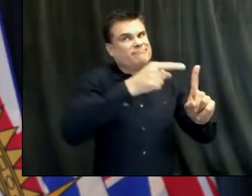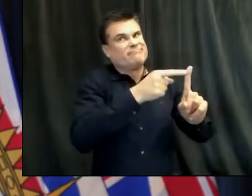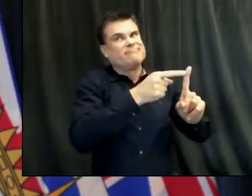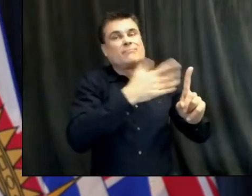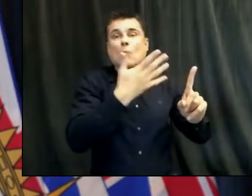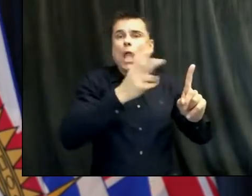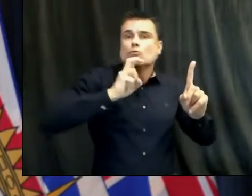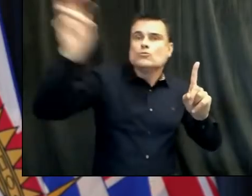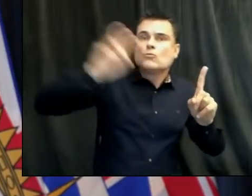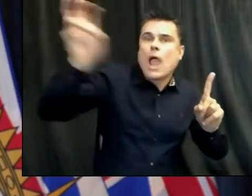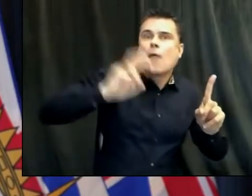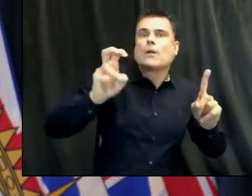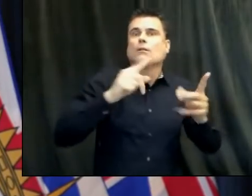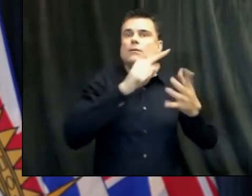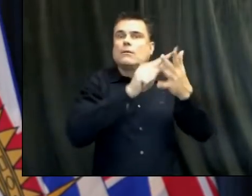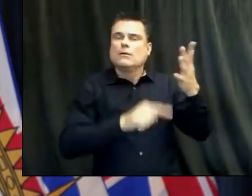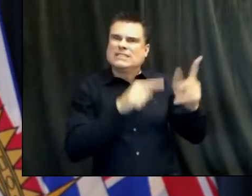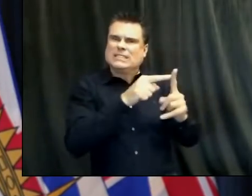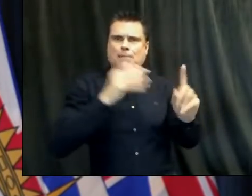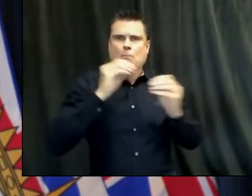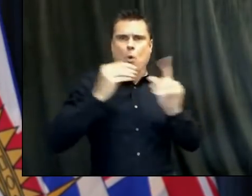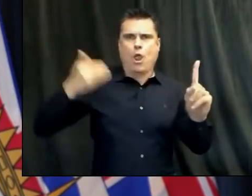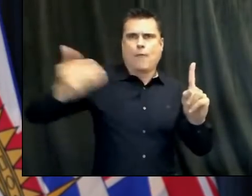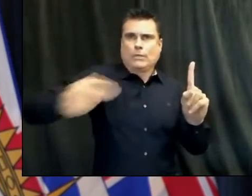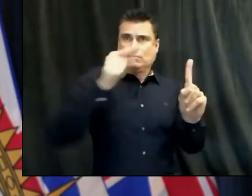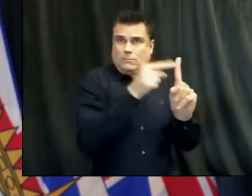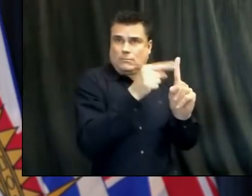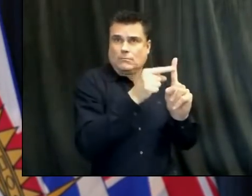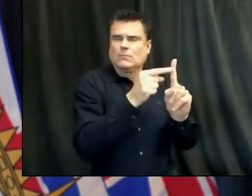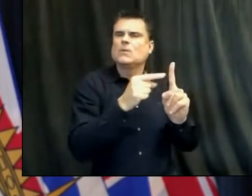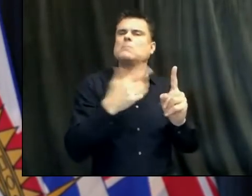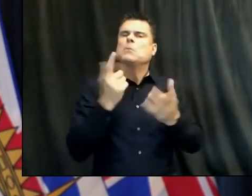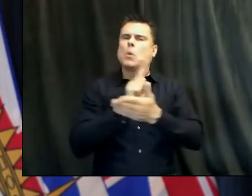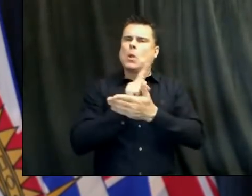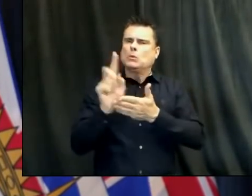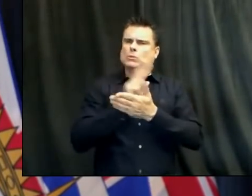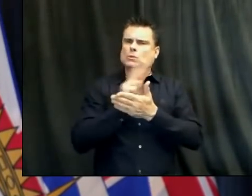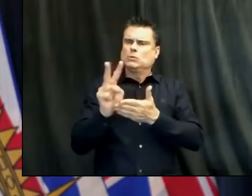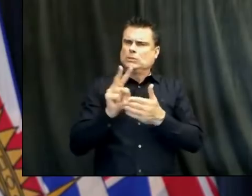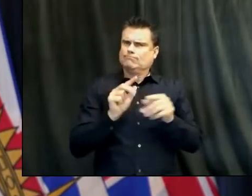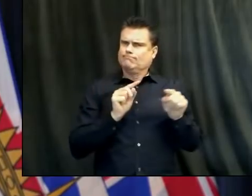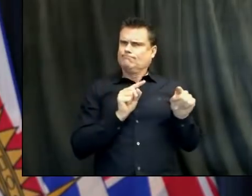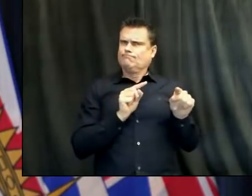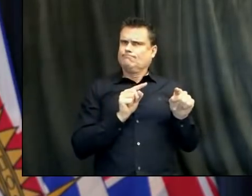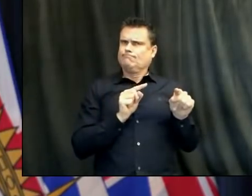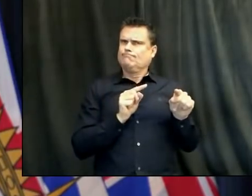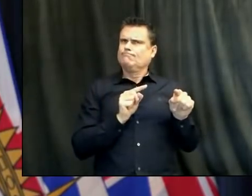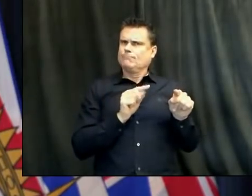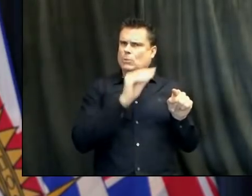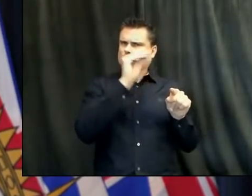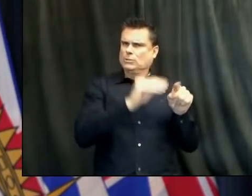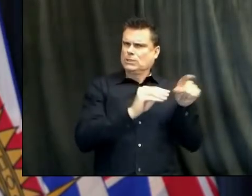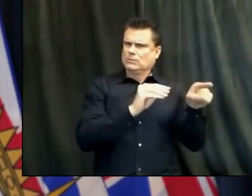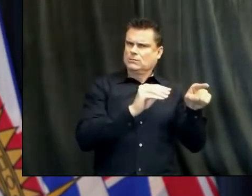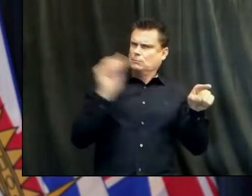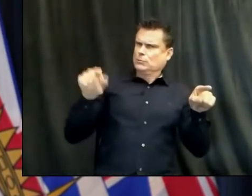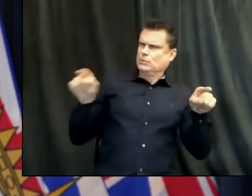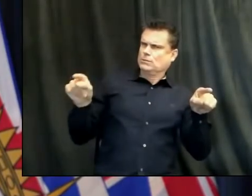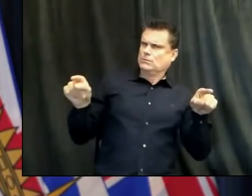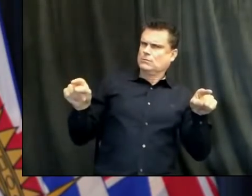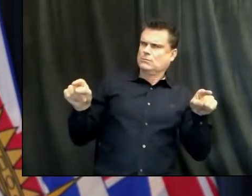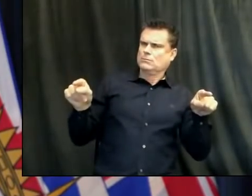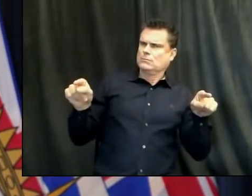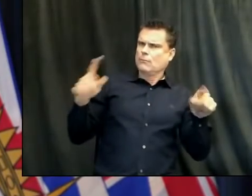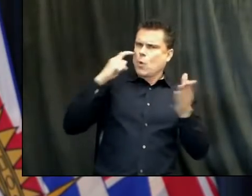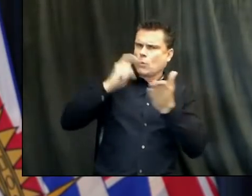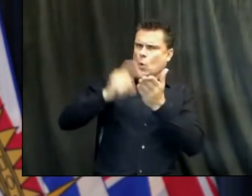travel. As a result, over the last few weeks, the difference in the percent positive in those two